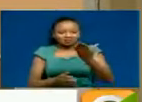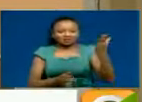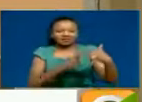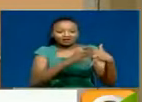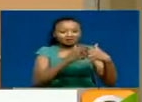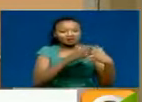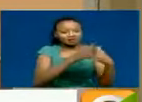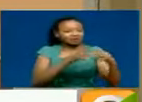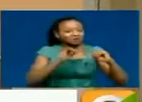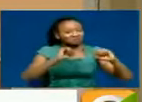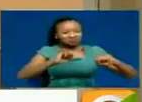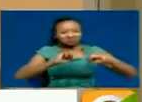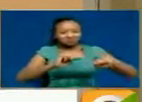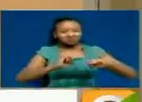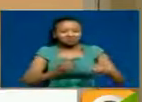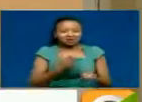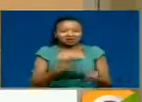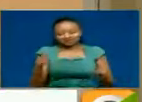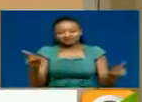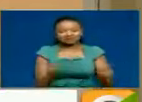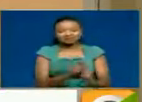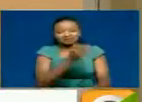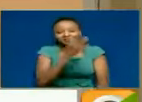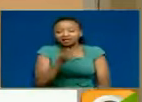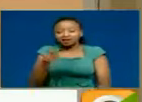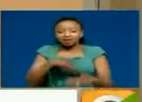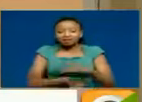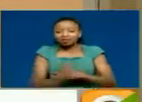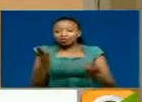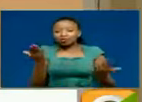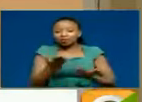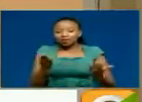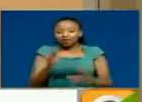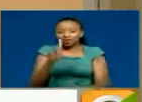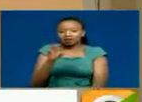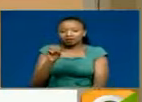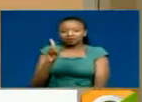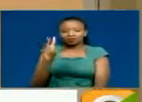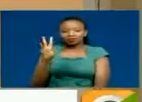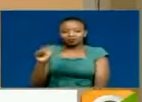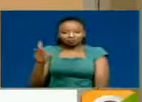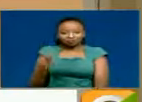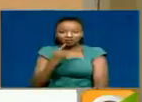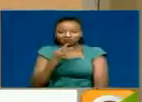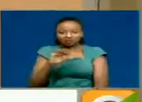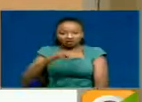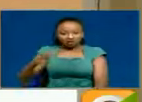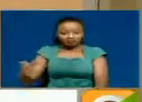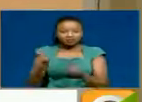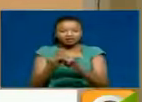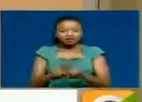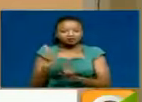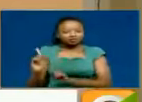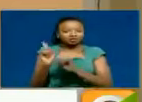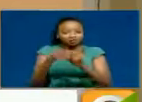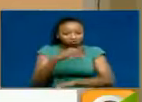and Alek, among others. Nasenyana was born in Lodwar, Turkana County, and was fortunate to attend school